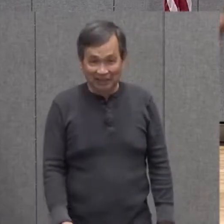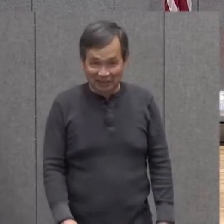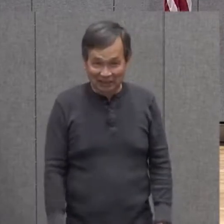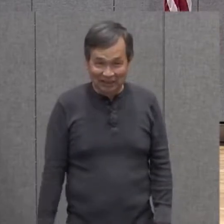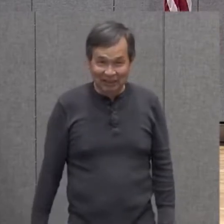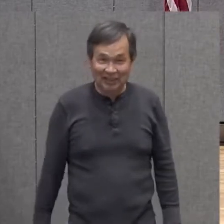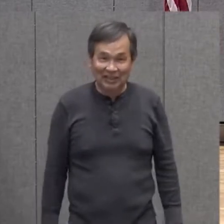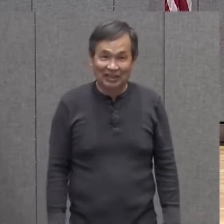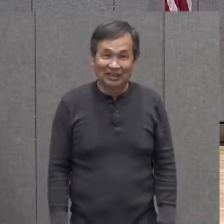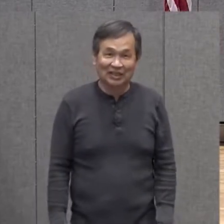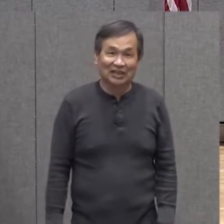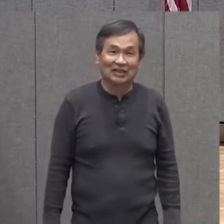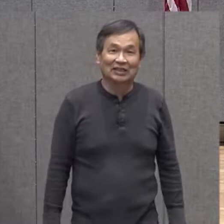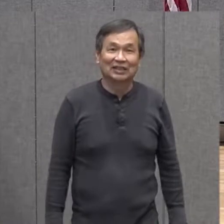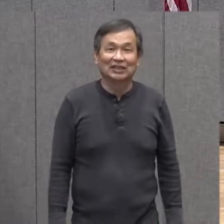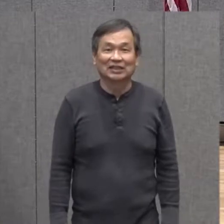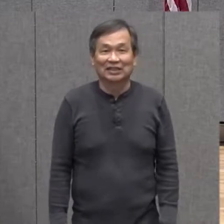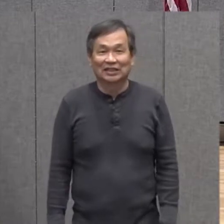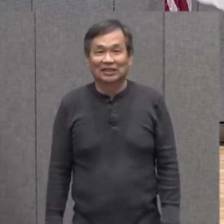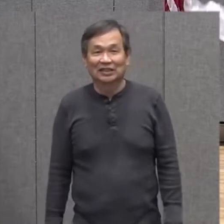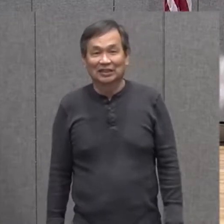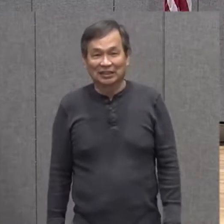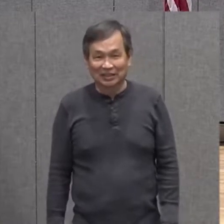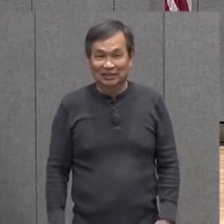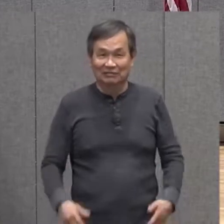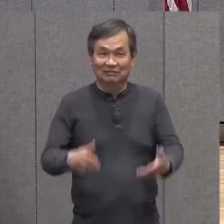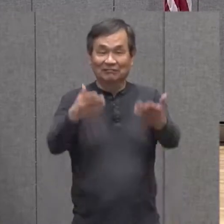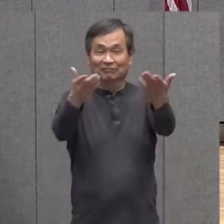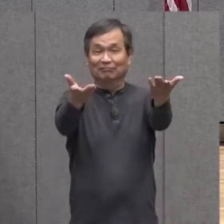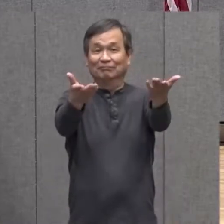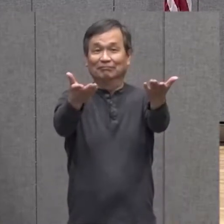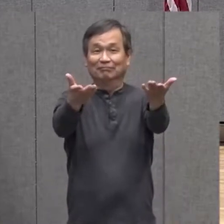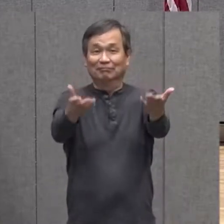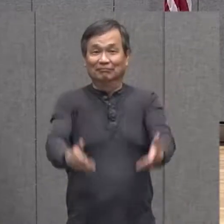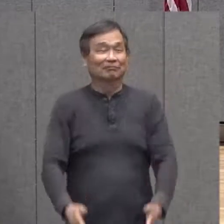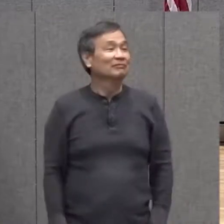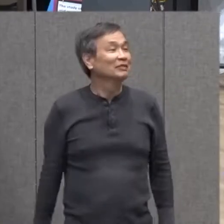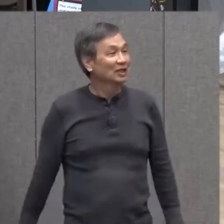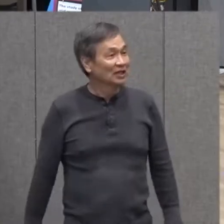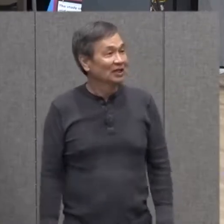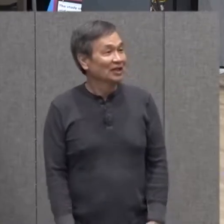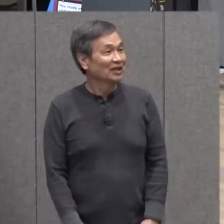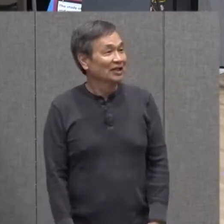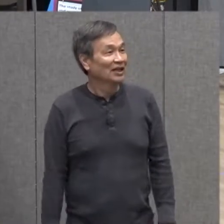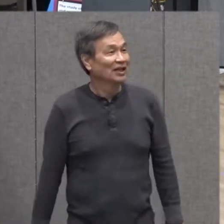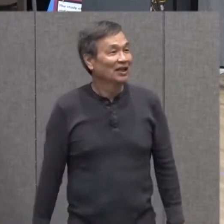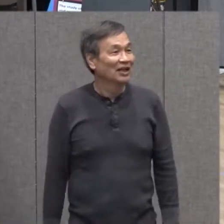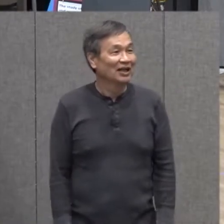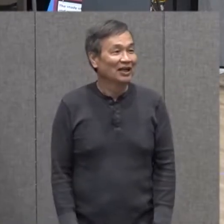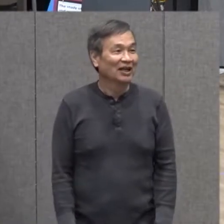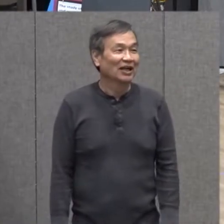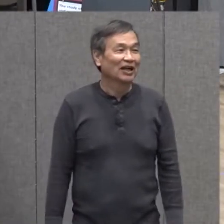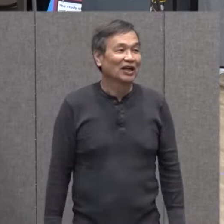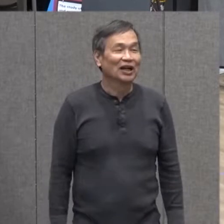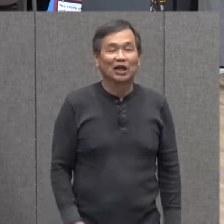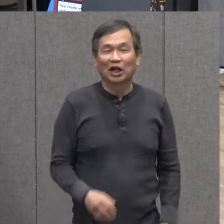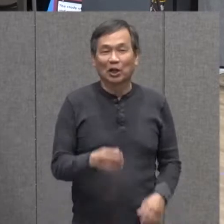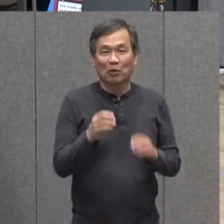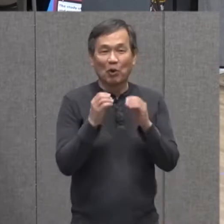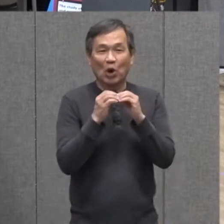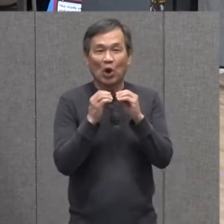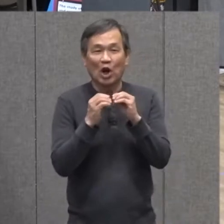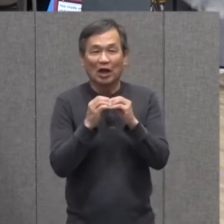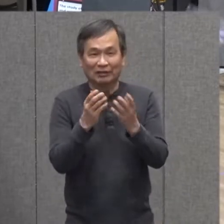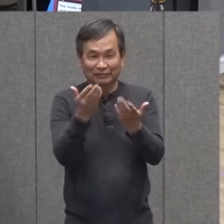Cruce, catch, cruce, cross, agarramos, cross, agarramos. catch, catch. Yeah? Okay, try a little bit more. Cross,